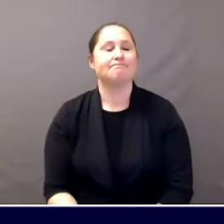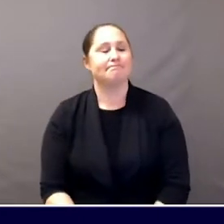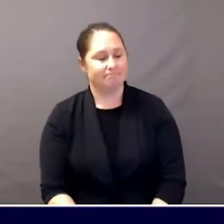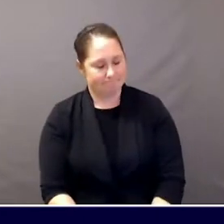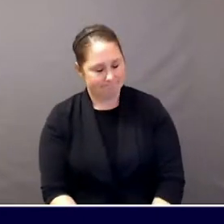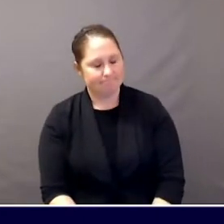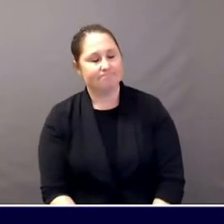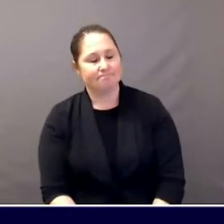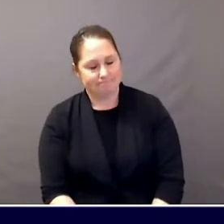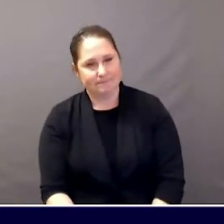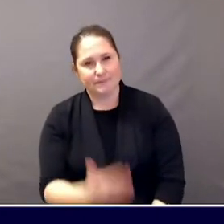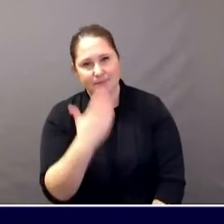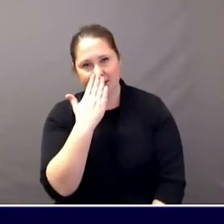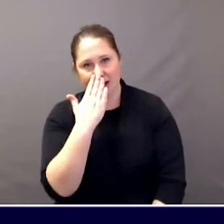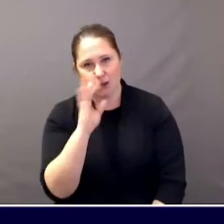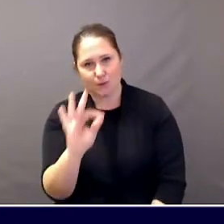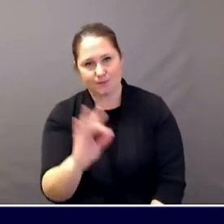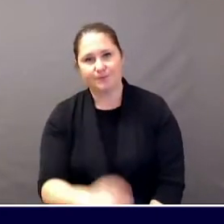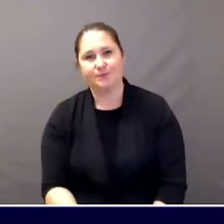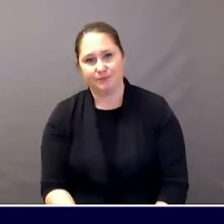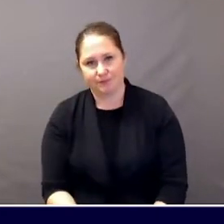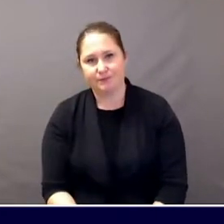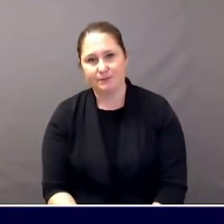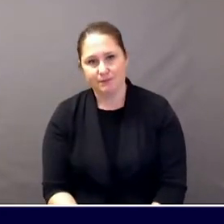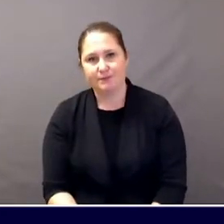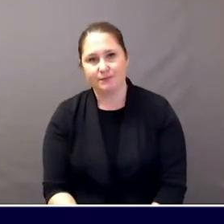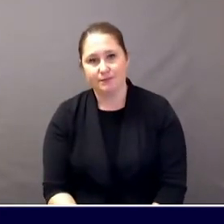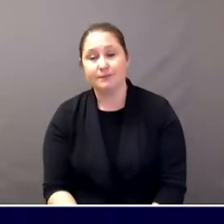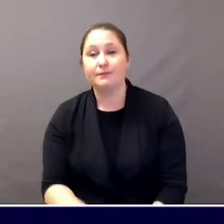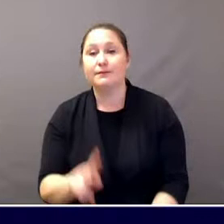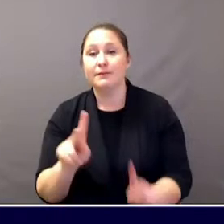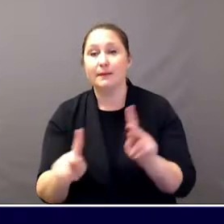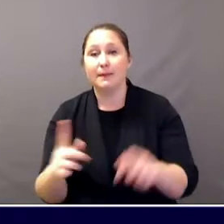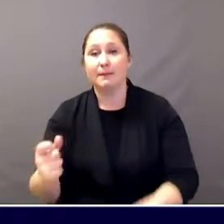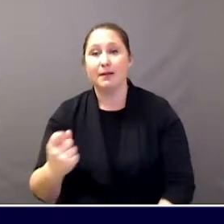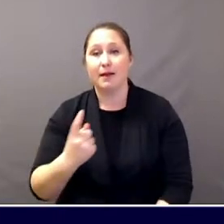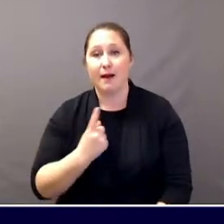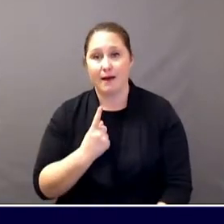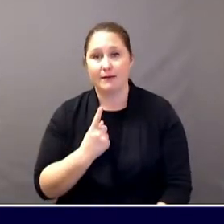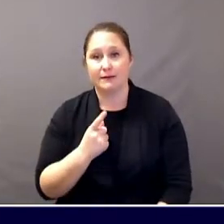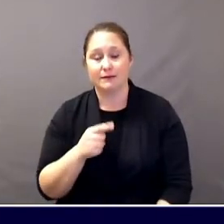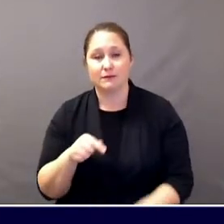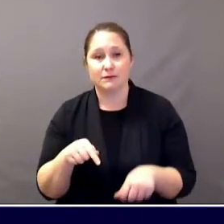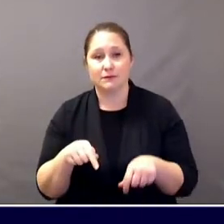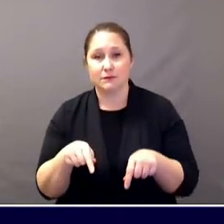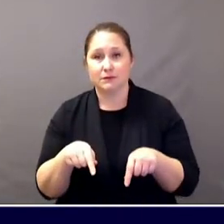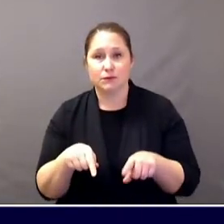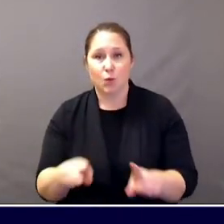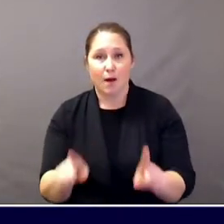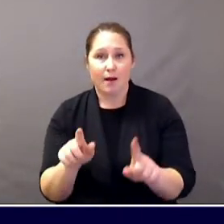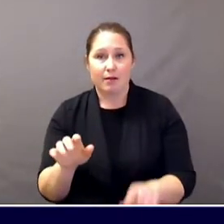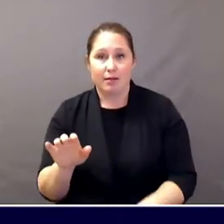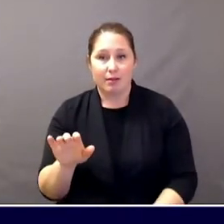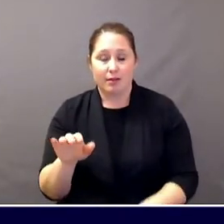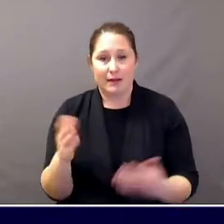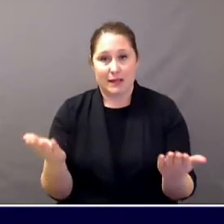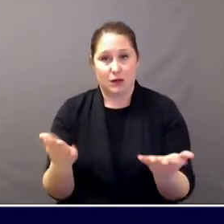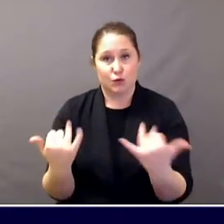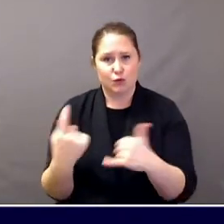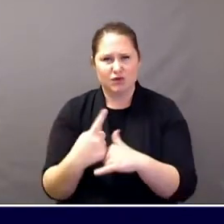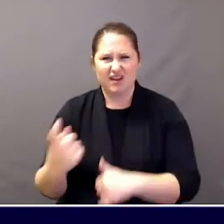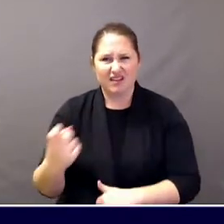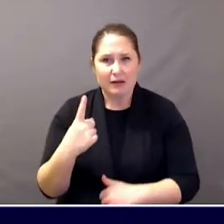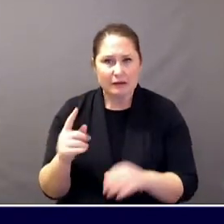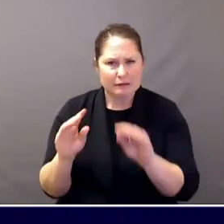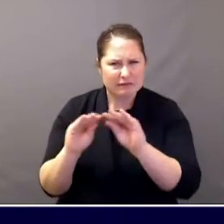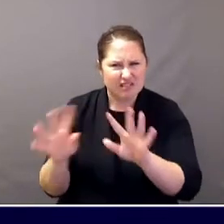you. People have asked on the Zoom call what we're clarifying, what we're doing. And it